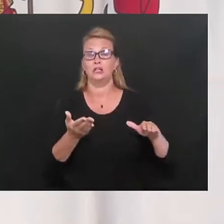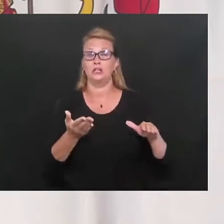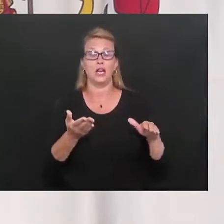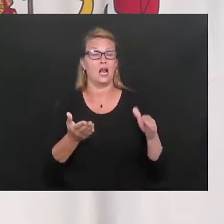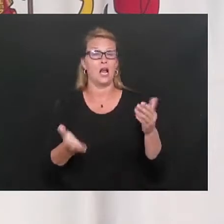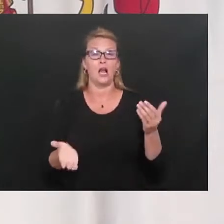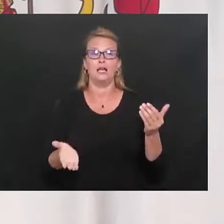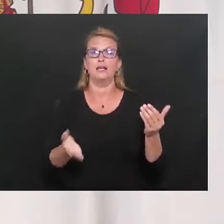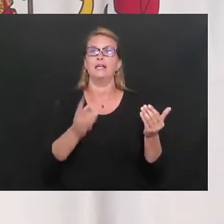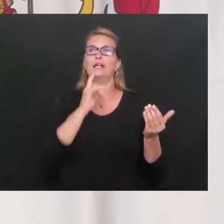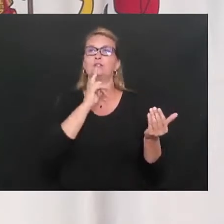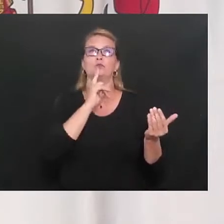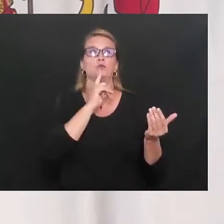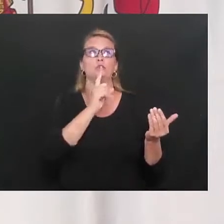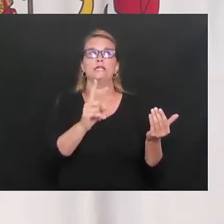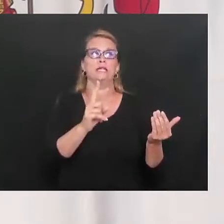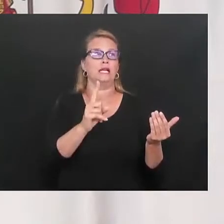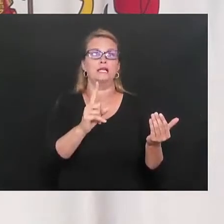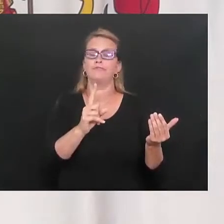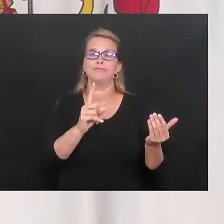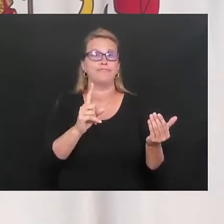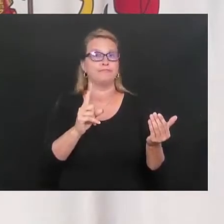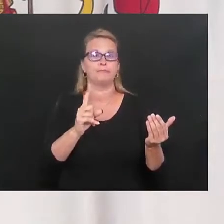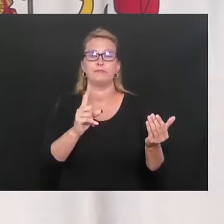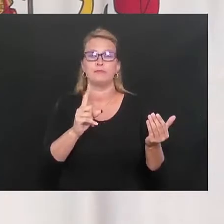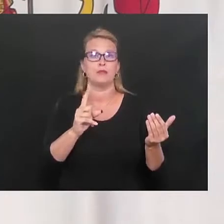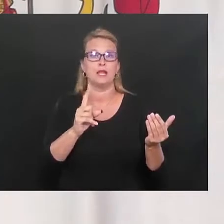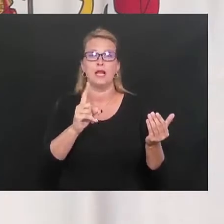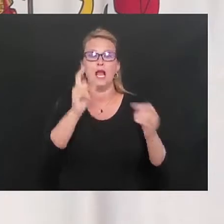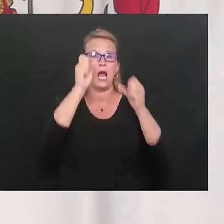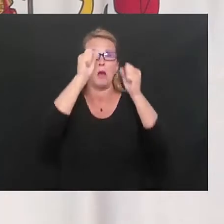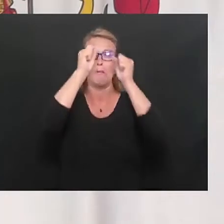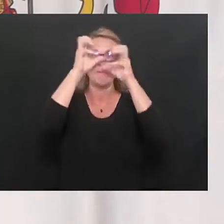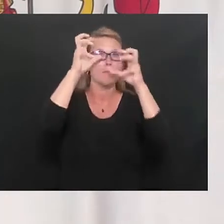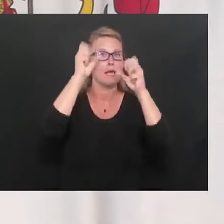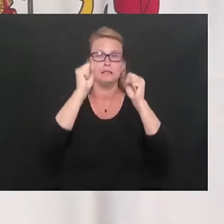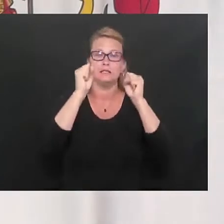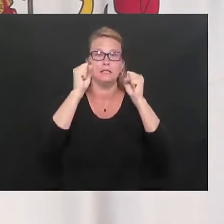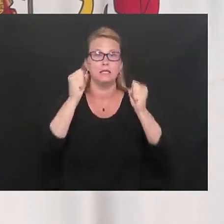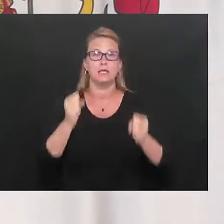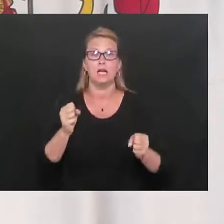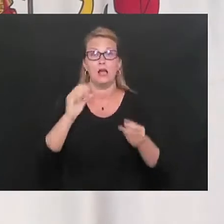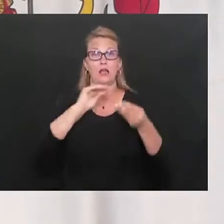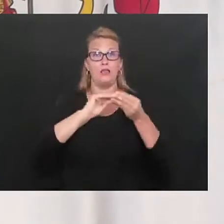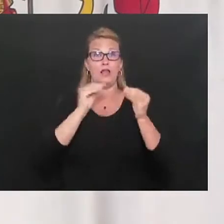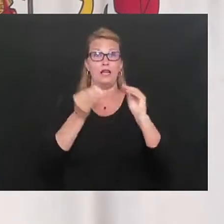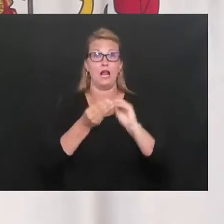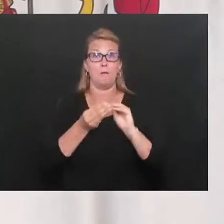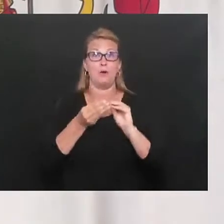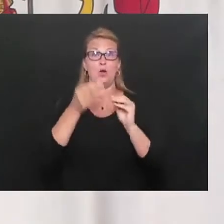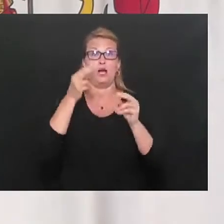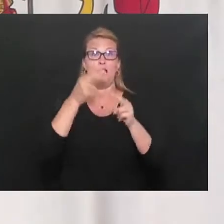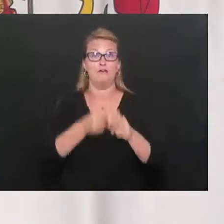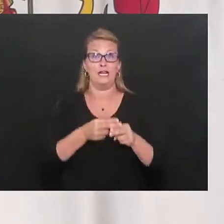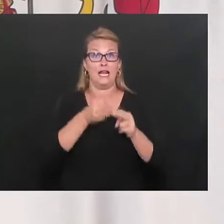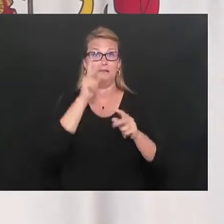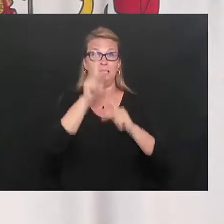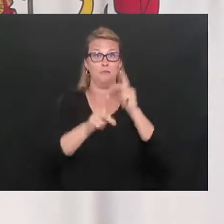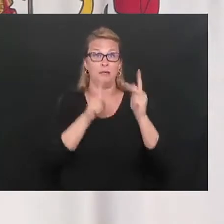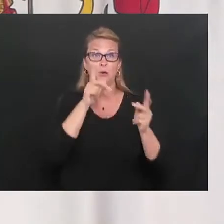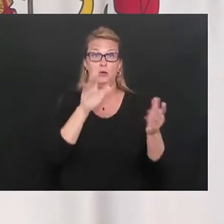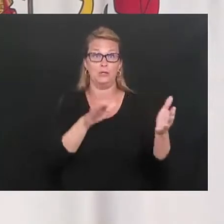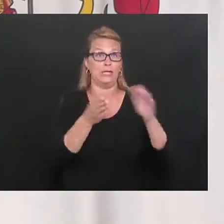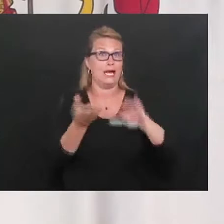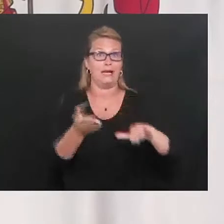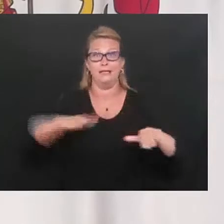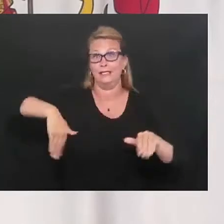almost unprecedented. The number of names that are being drawn are not vaccinated. So please,